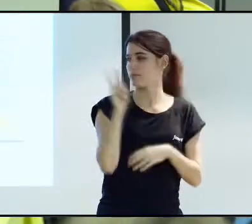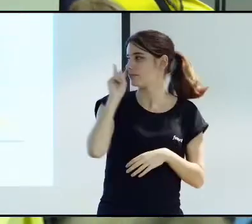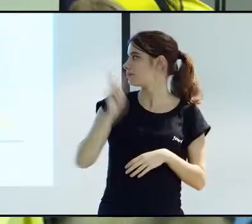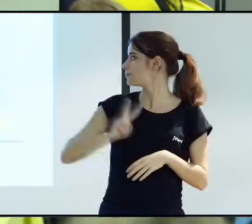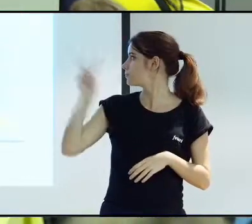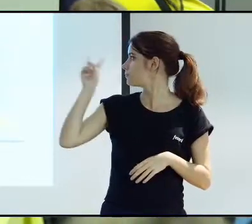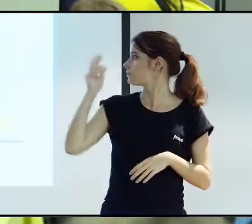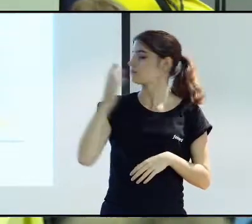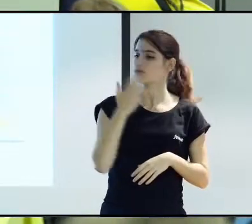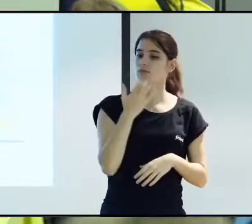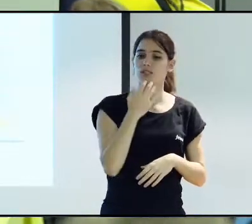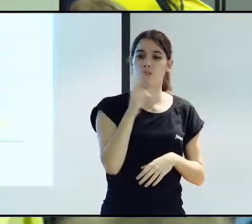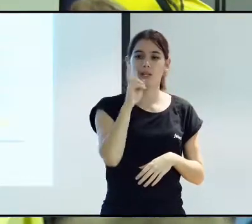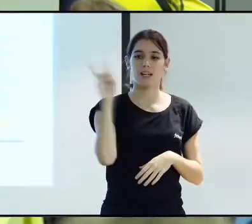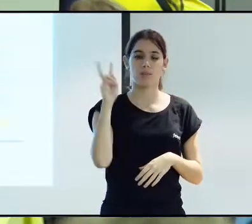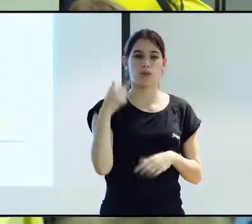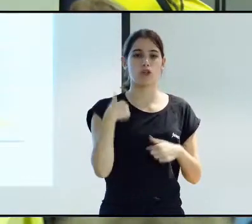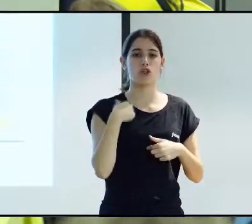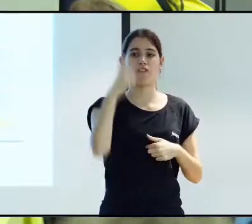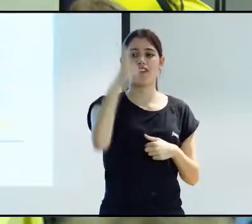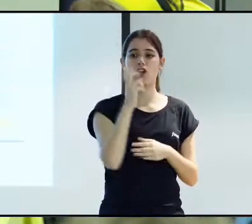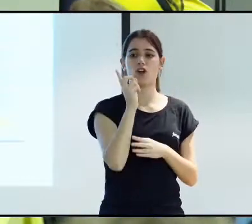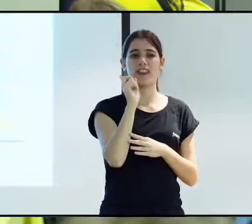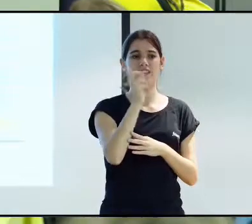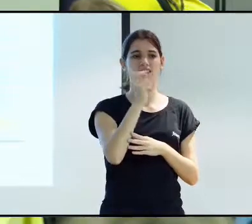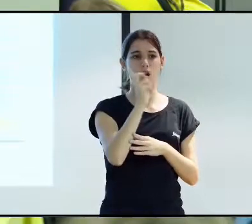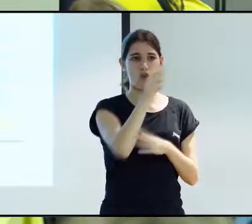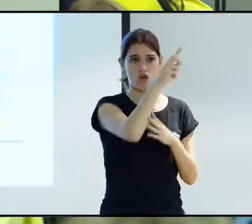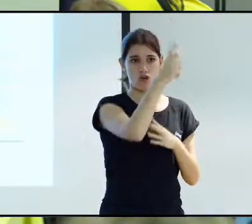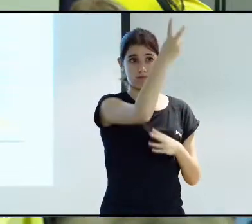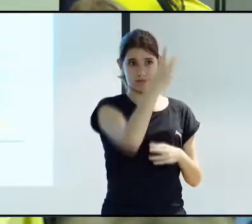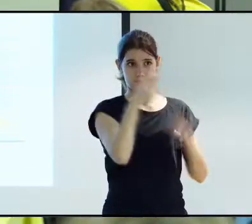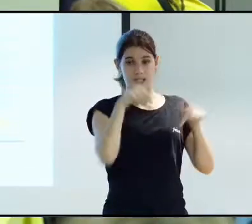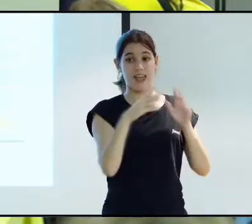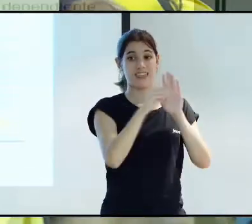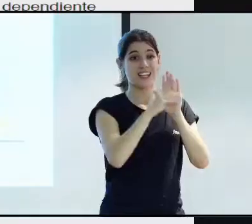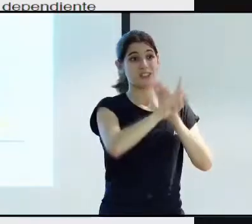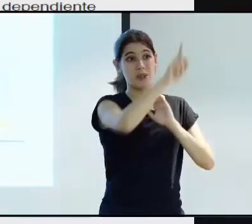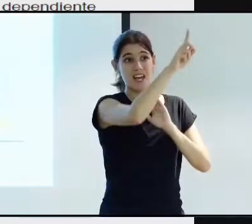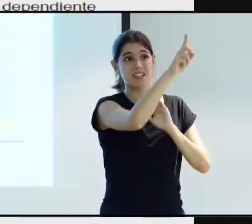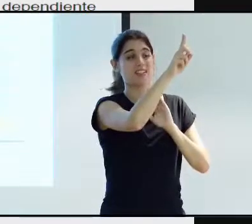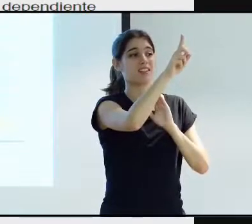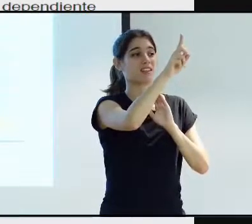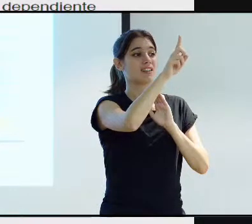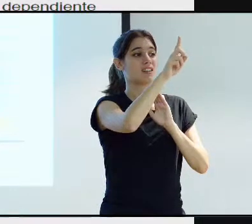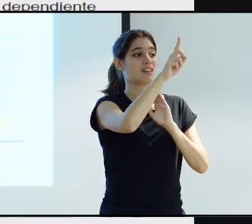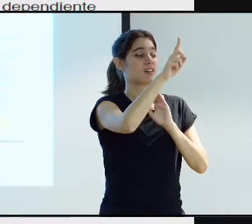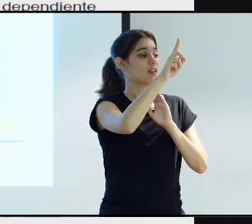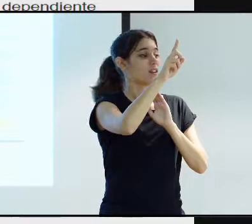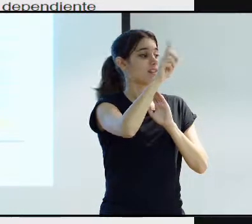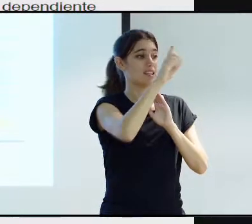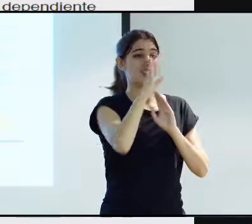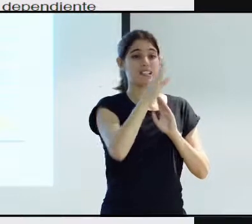illustrate what I'm talking about. I'm from Vizcaya, Bilbao, and the law where I